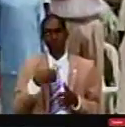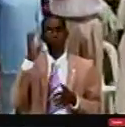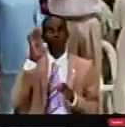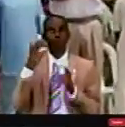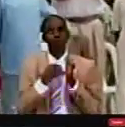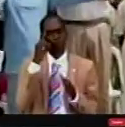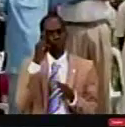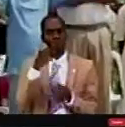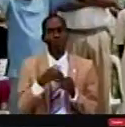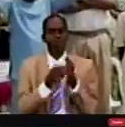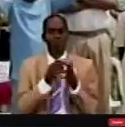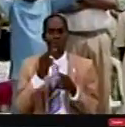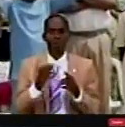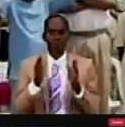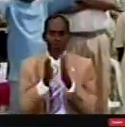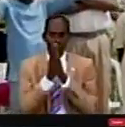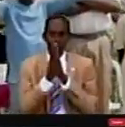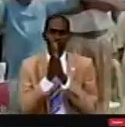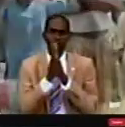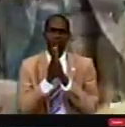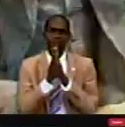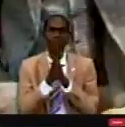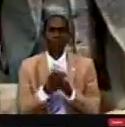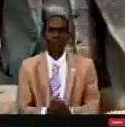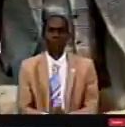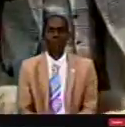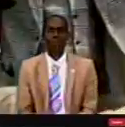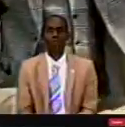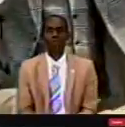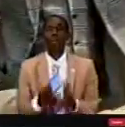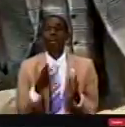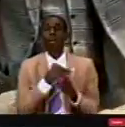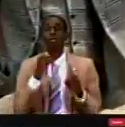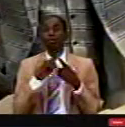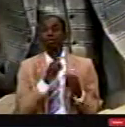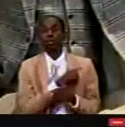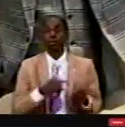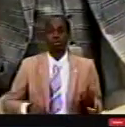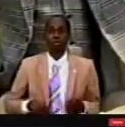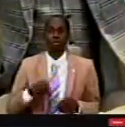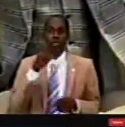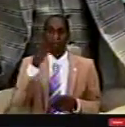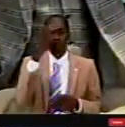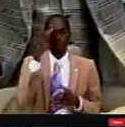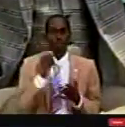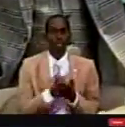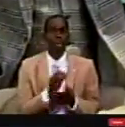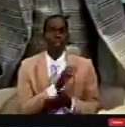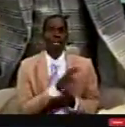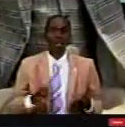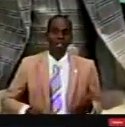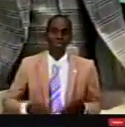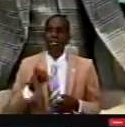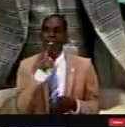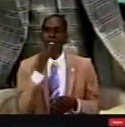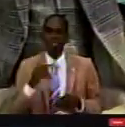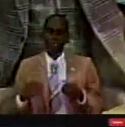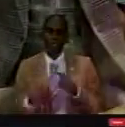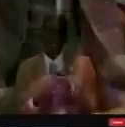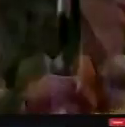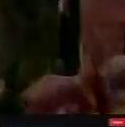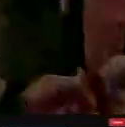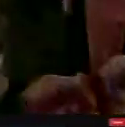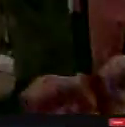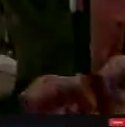and talk to the Lord in prayer and tell the Lord you know that Christ is the Cornerstone Christ yet the sure foundation